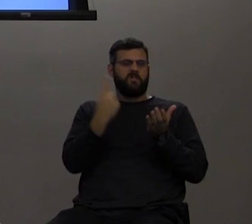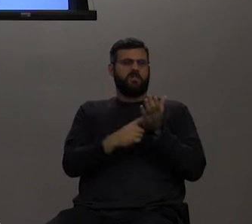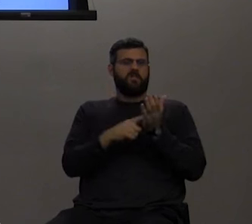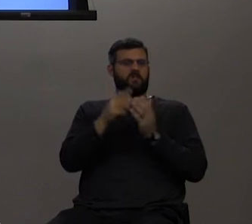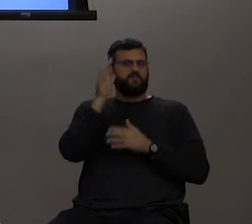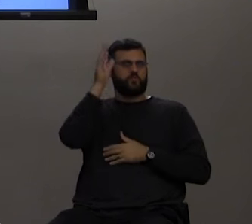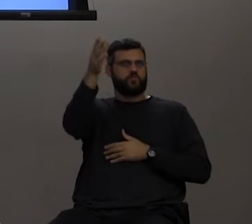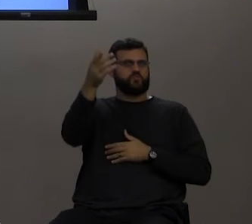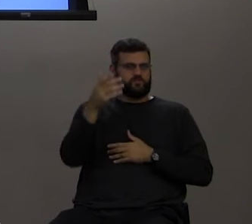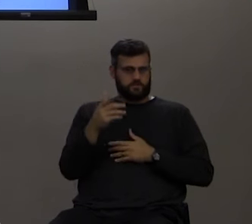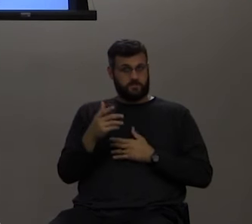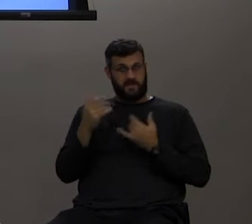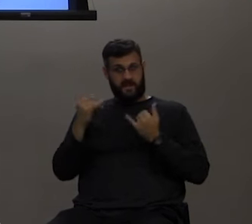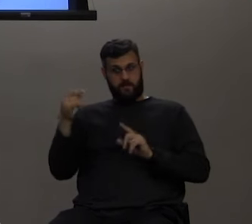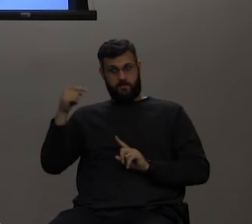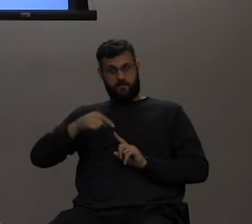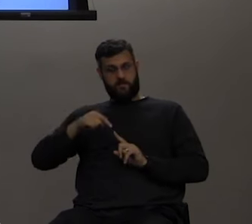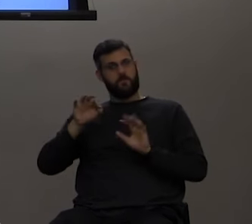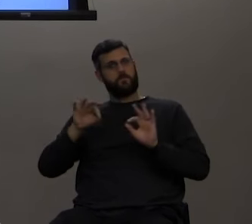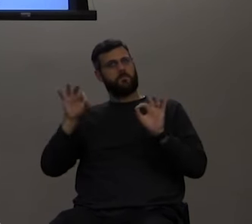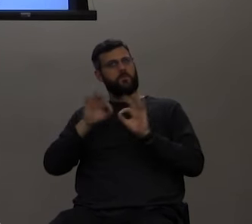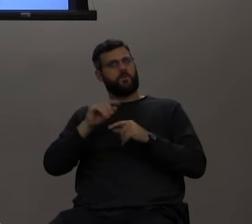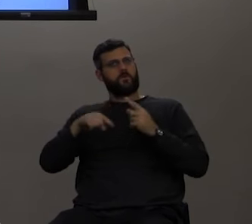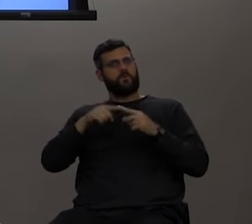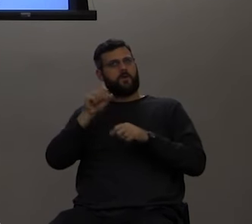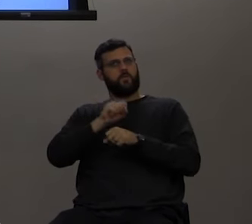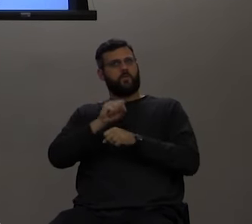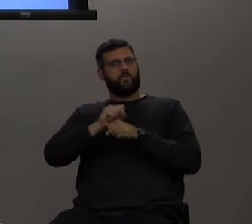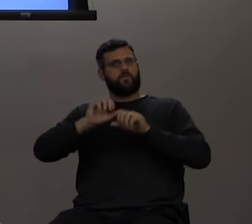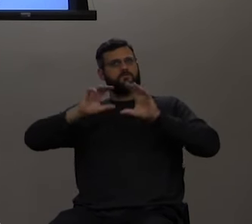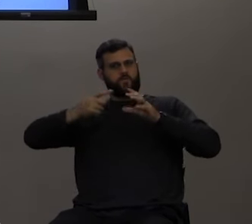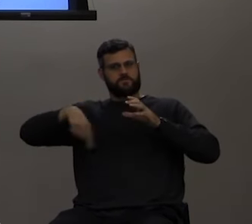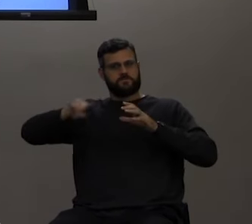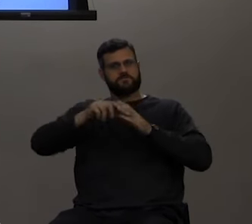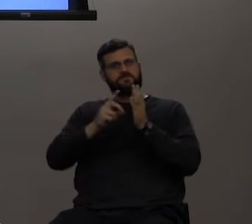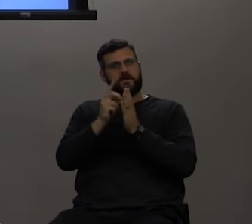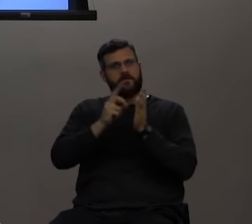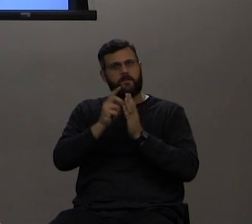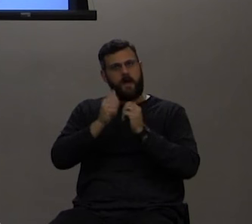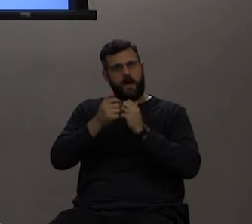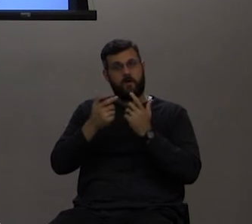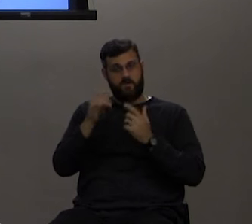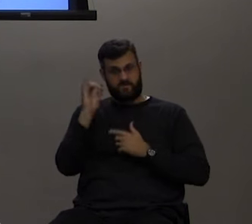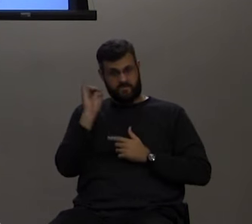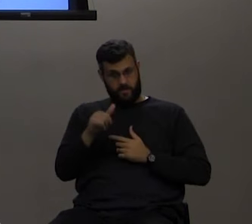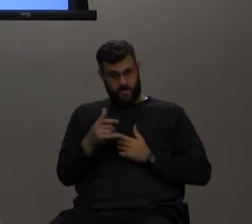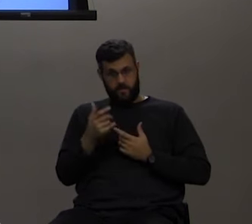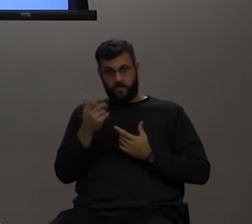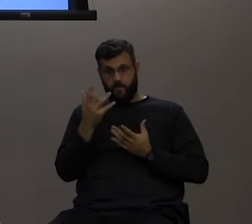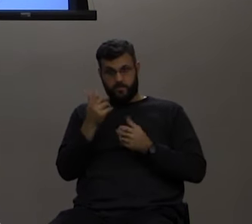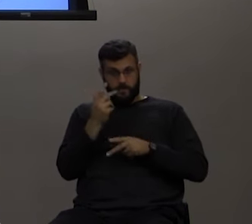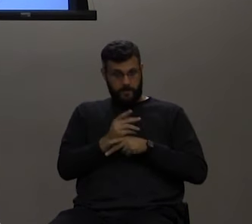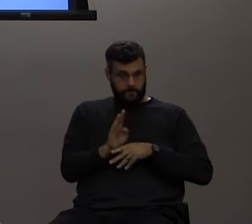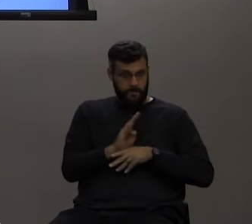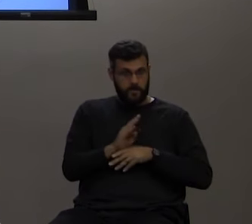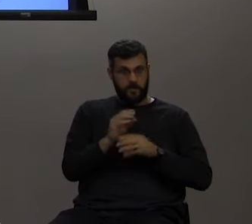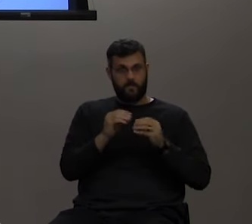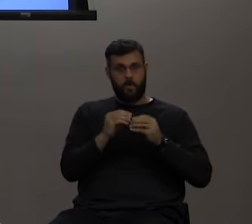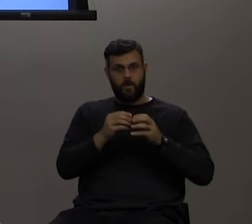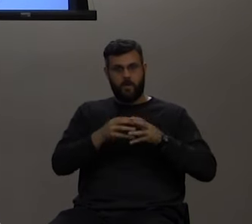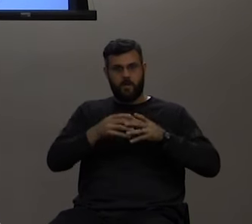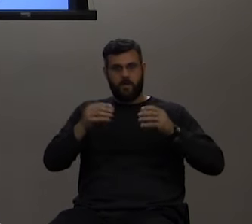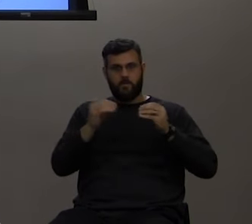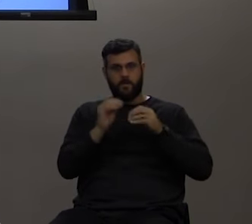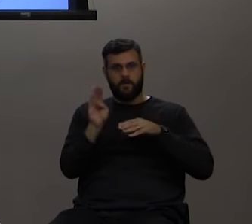future session, but this goes back to the importance of our workforce development. And how do we tie what we're trying to retain and grow and what we're trying to bring